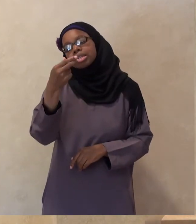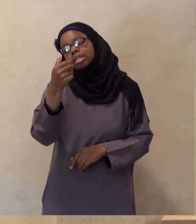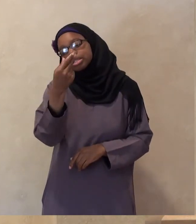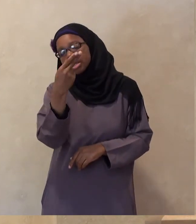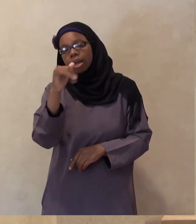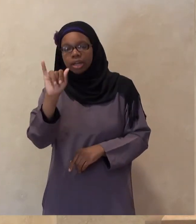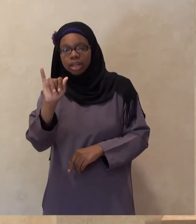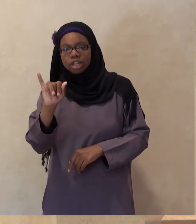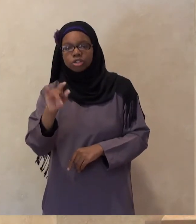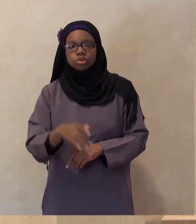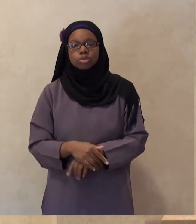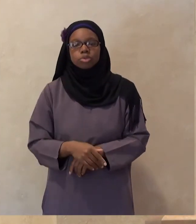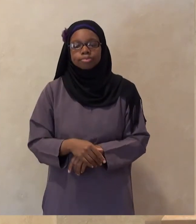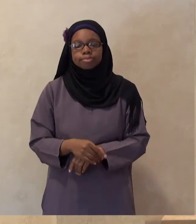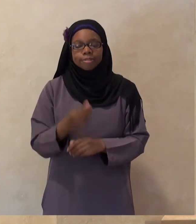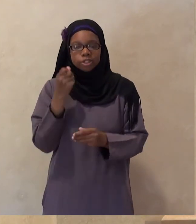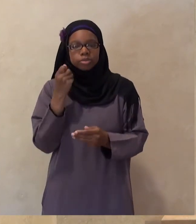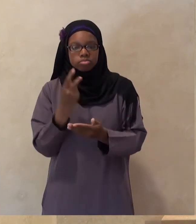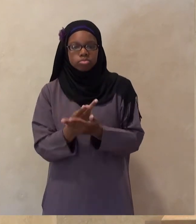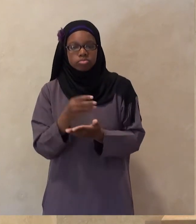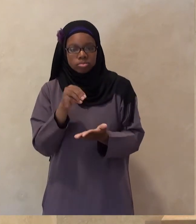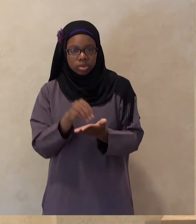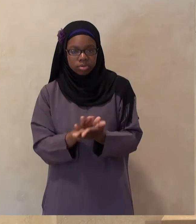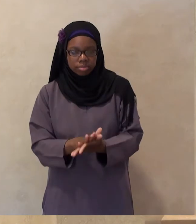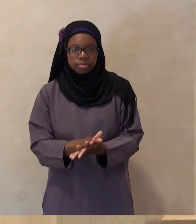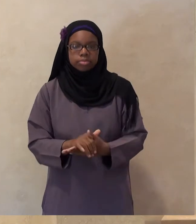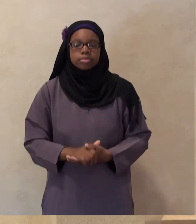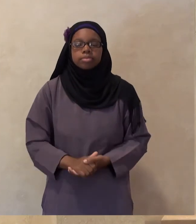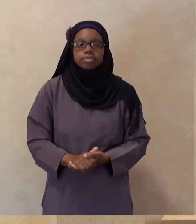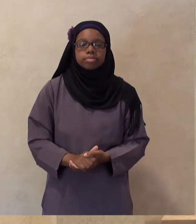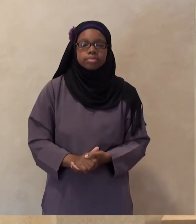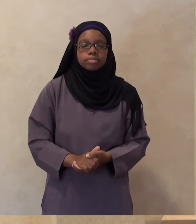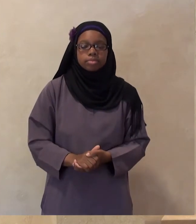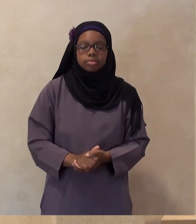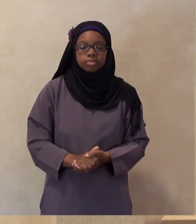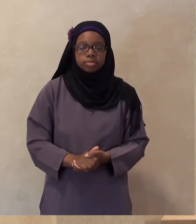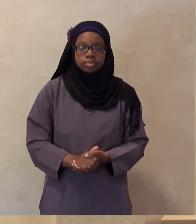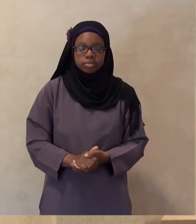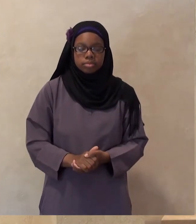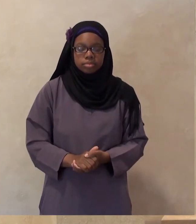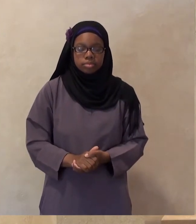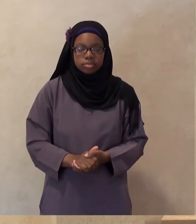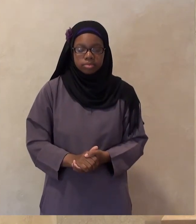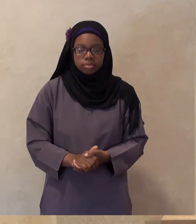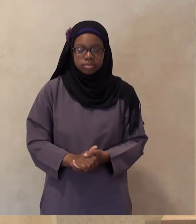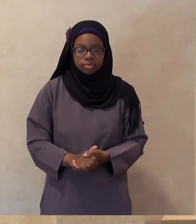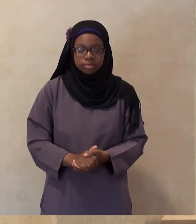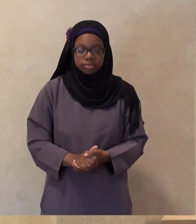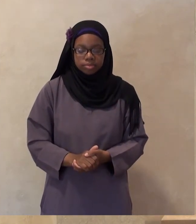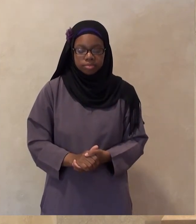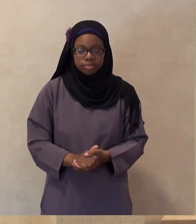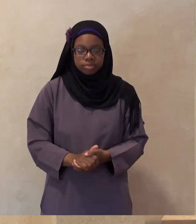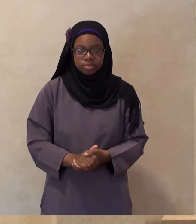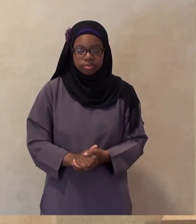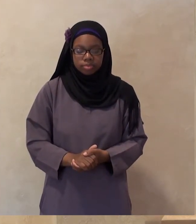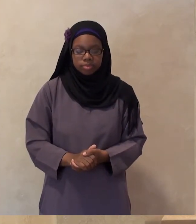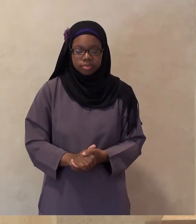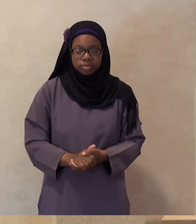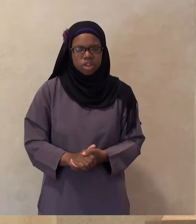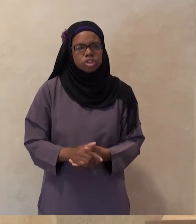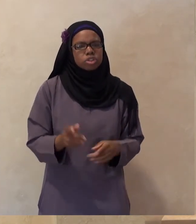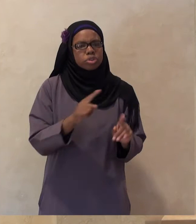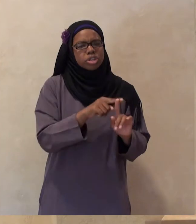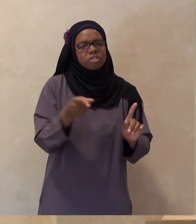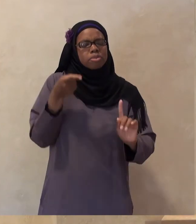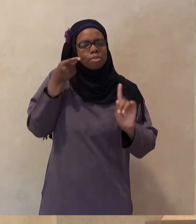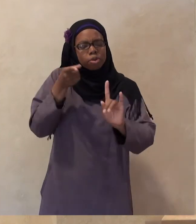this hadith in his Musnad. So following these hadiths, there are some certain points which I want to